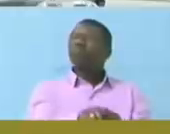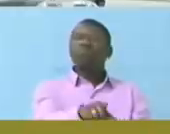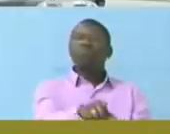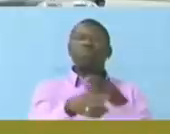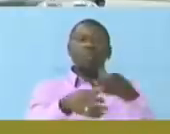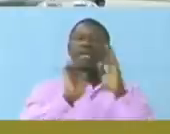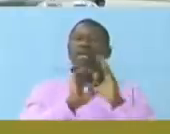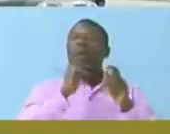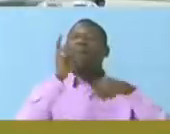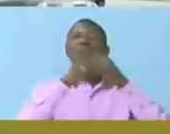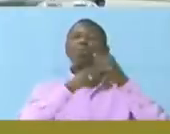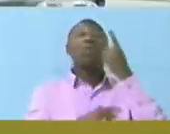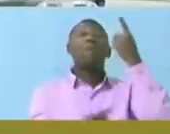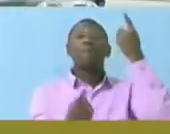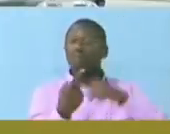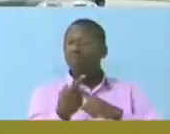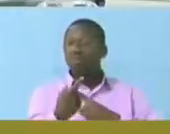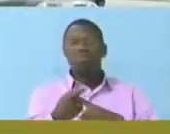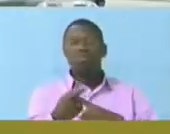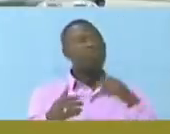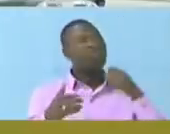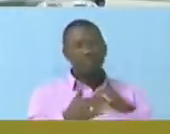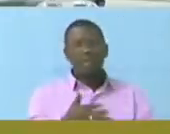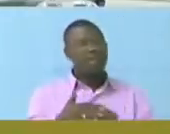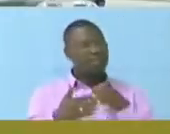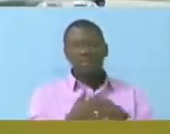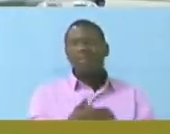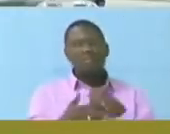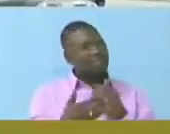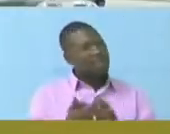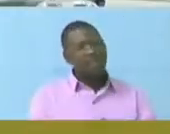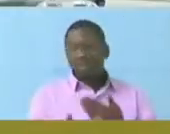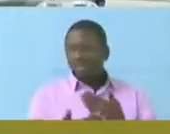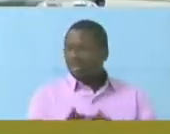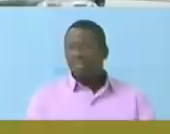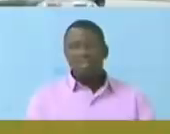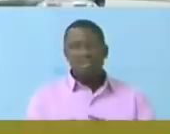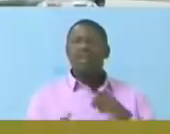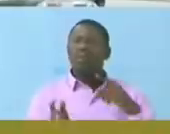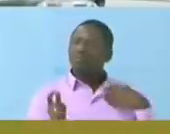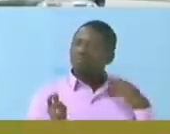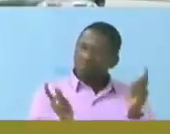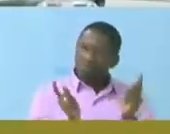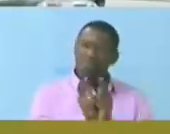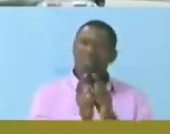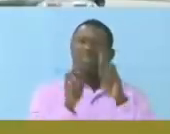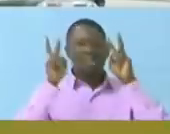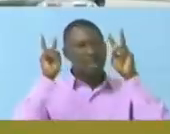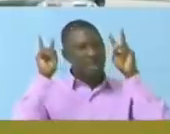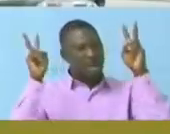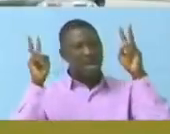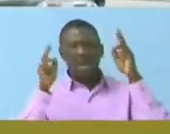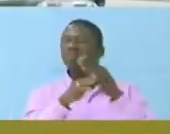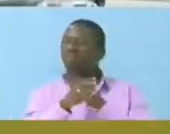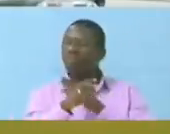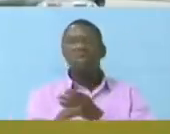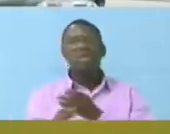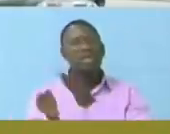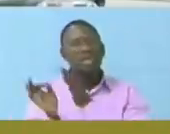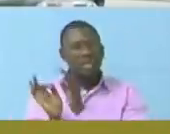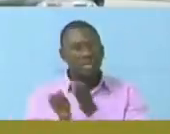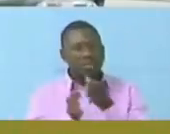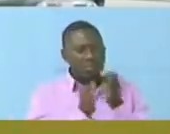see him was a problem. I went to him. And I explained to him.